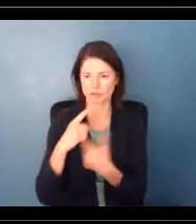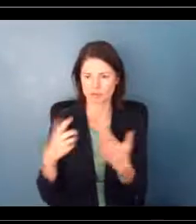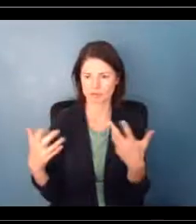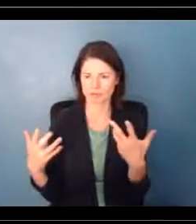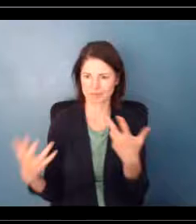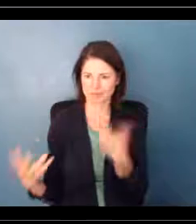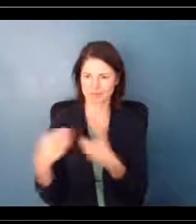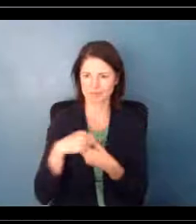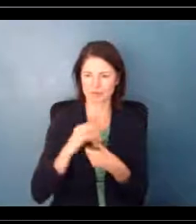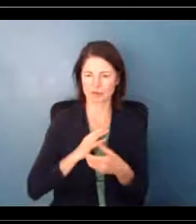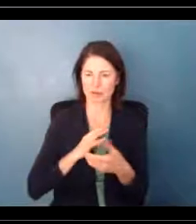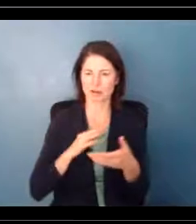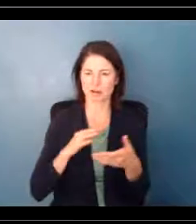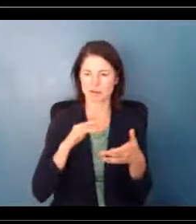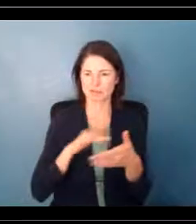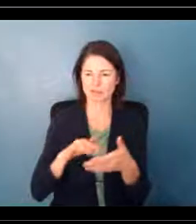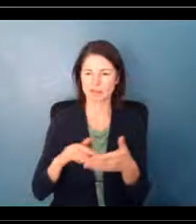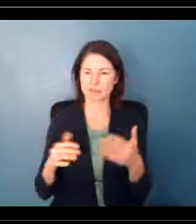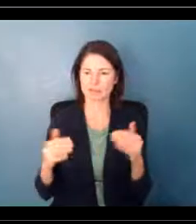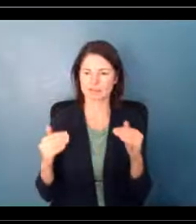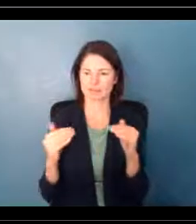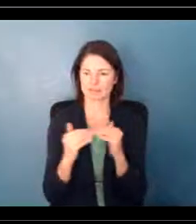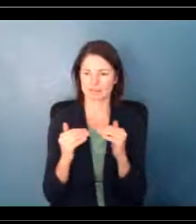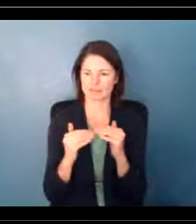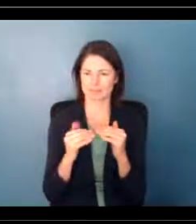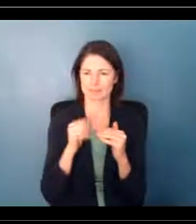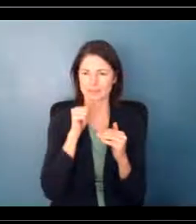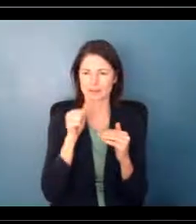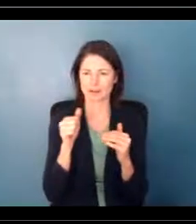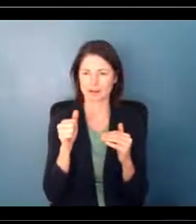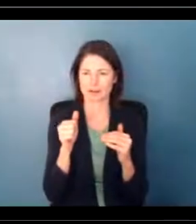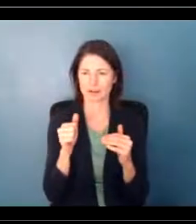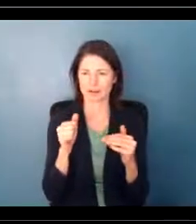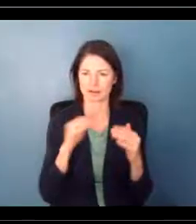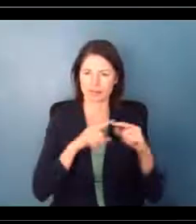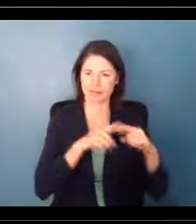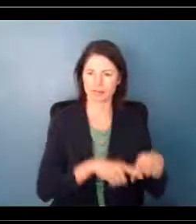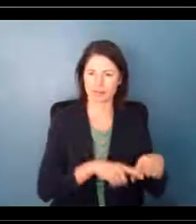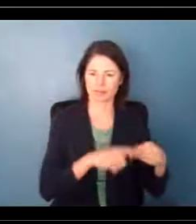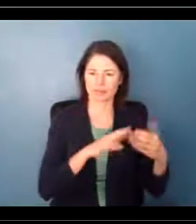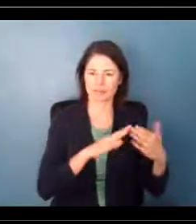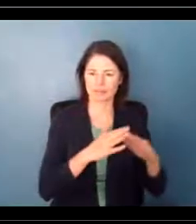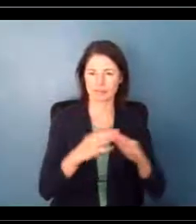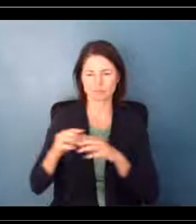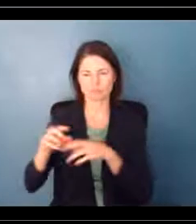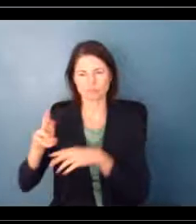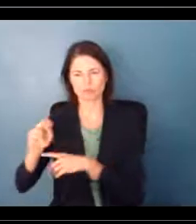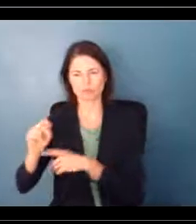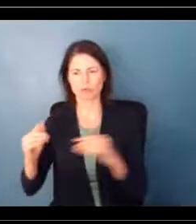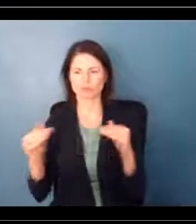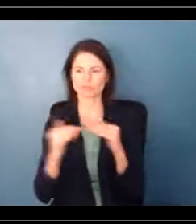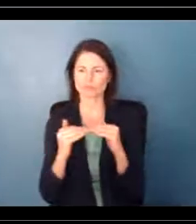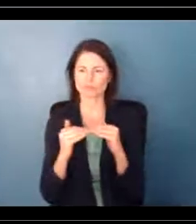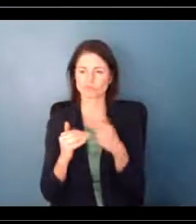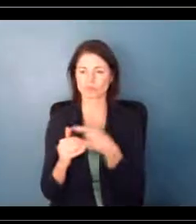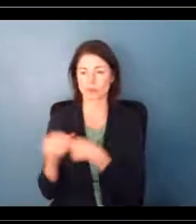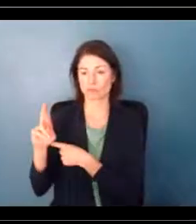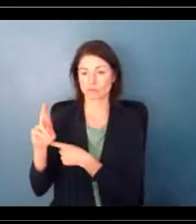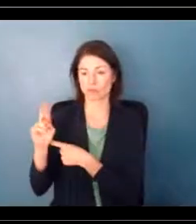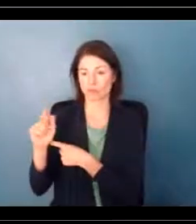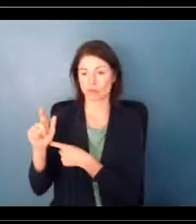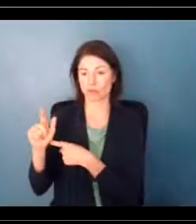in terms of how we're evaluating our the various projects, we do have a rural context